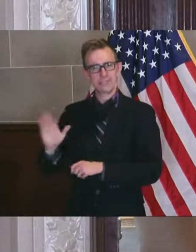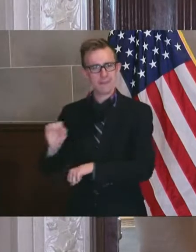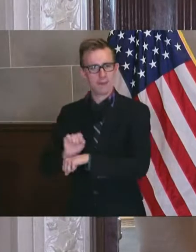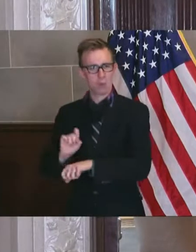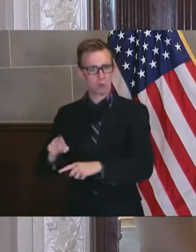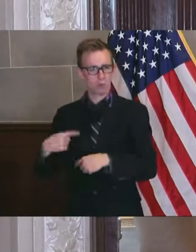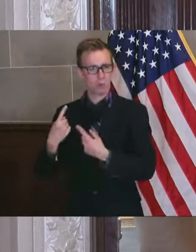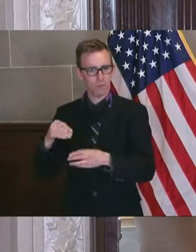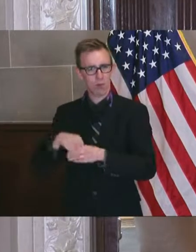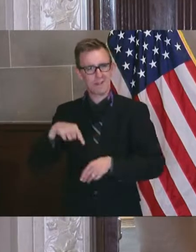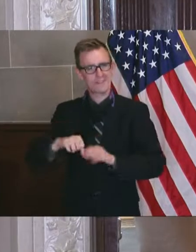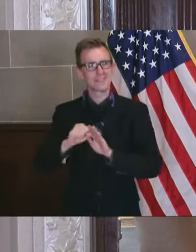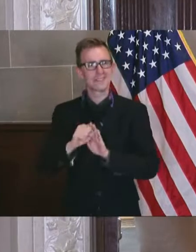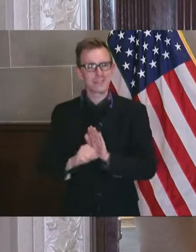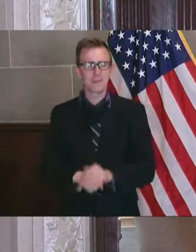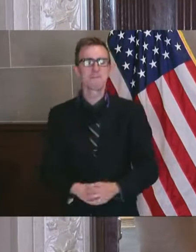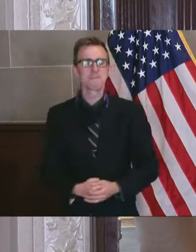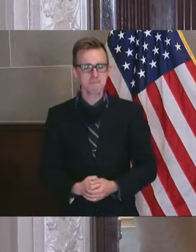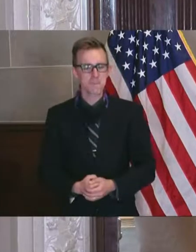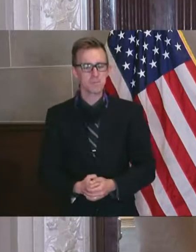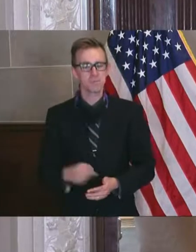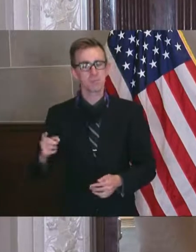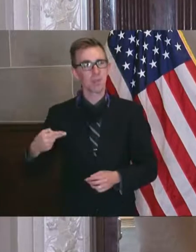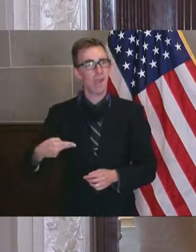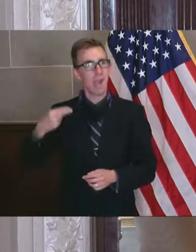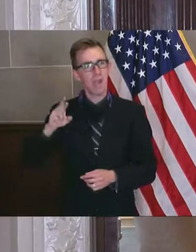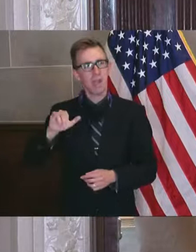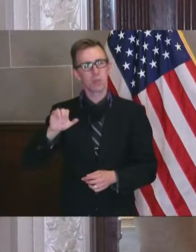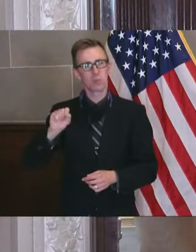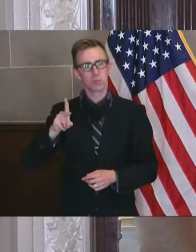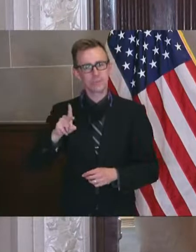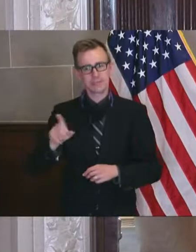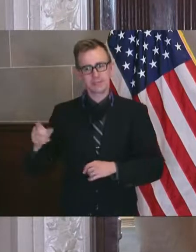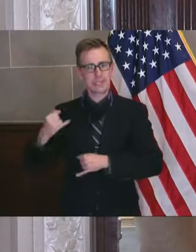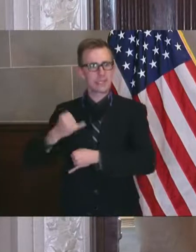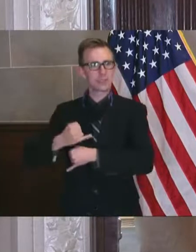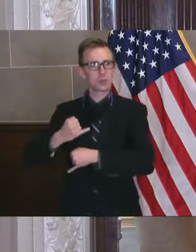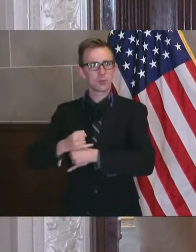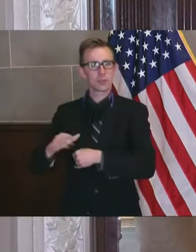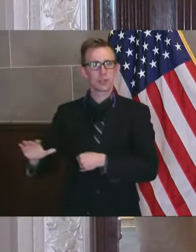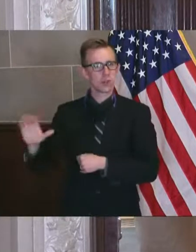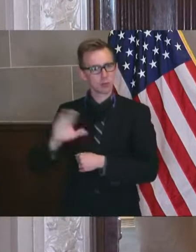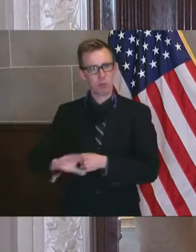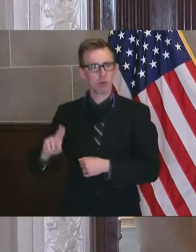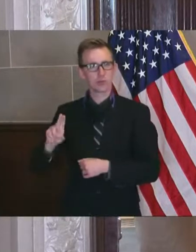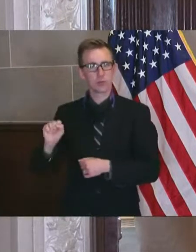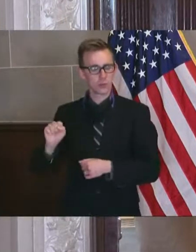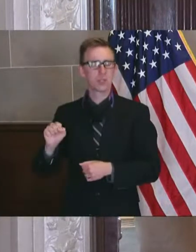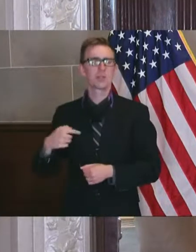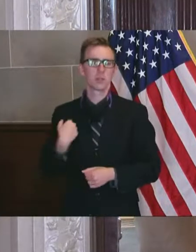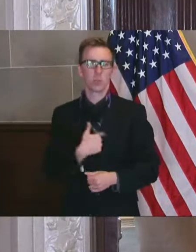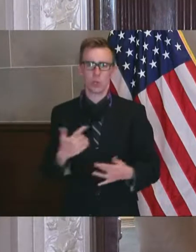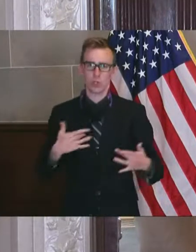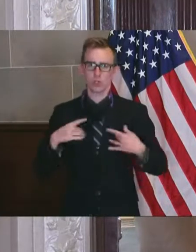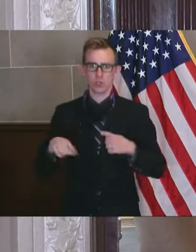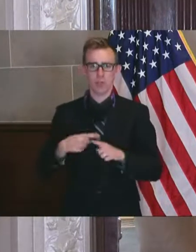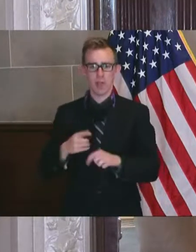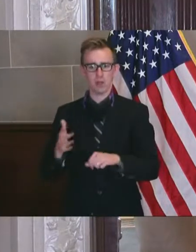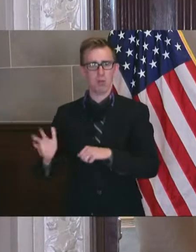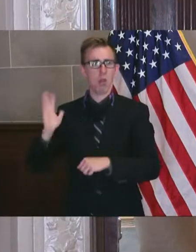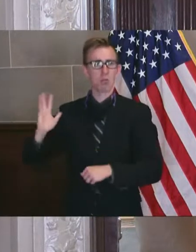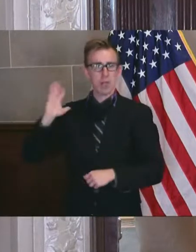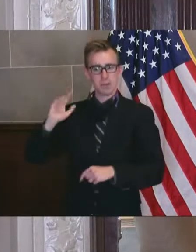in their state. One of the most highest risk institutions that we all know going across the United States we were all concerned about early